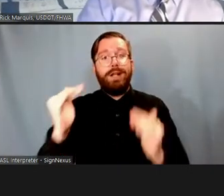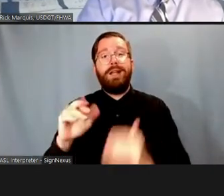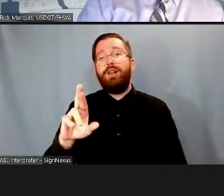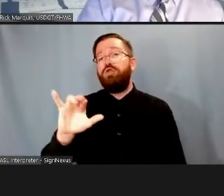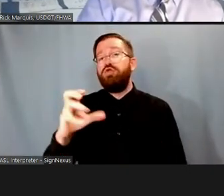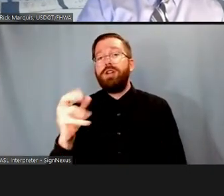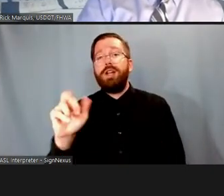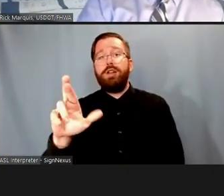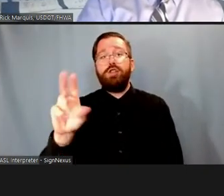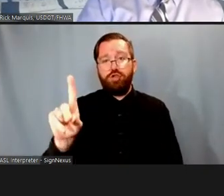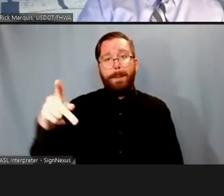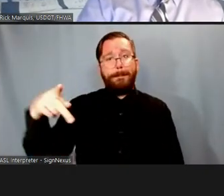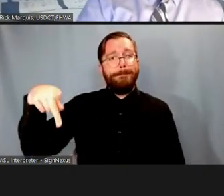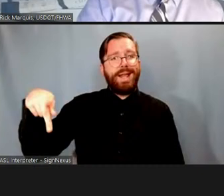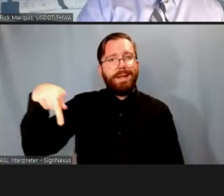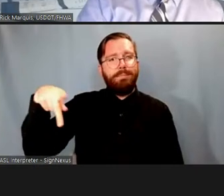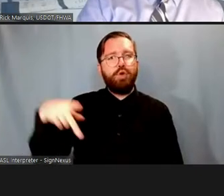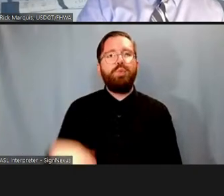calabro